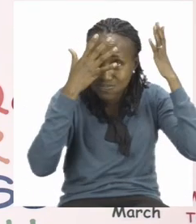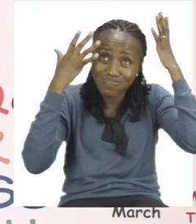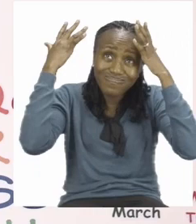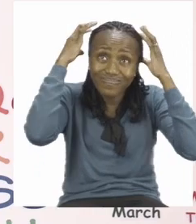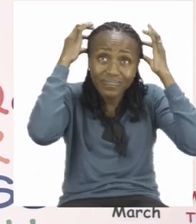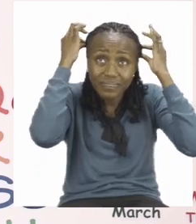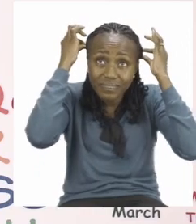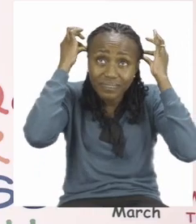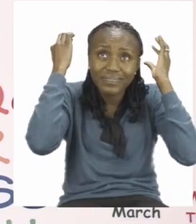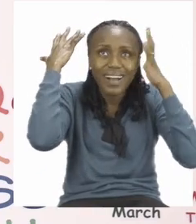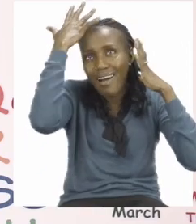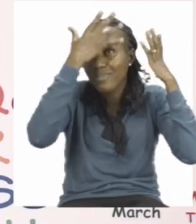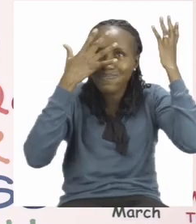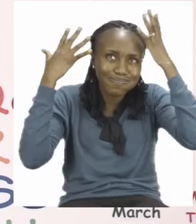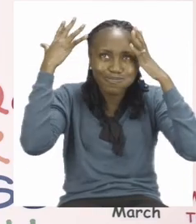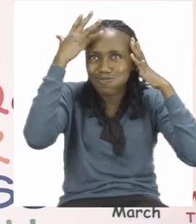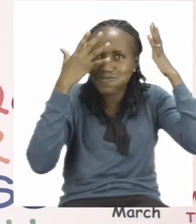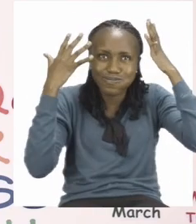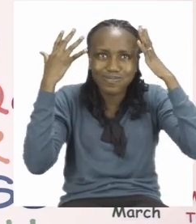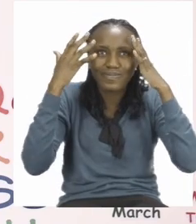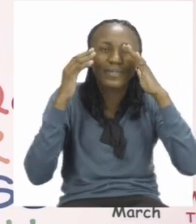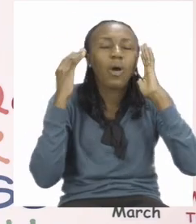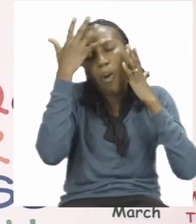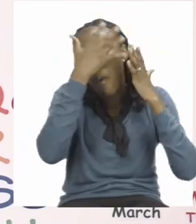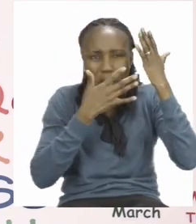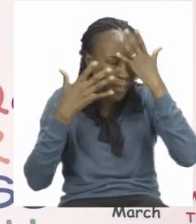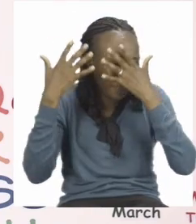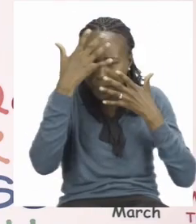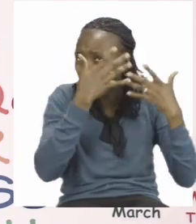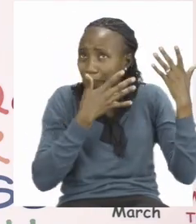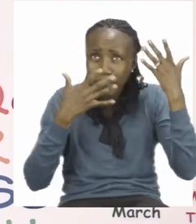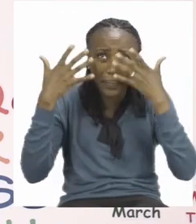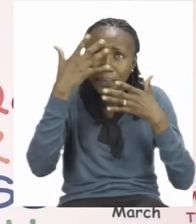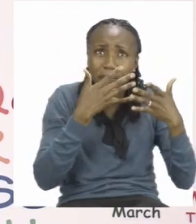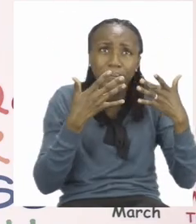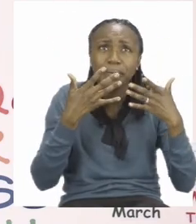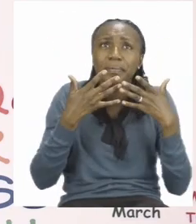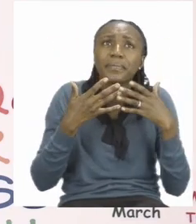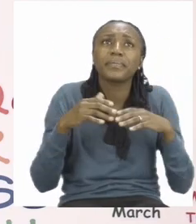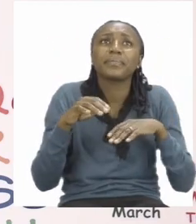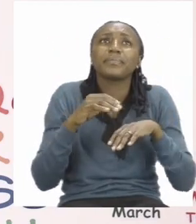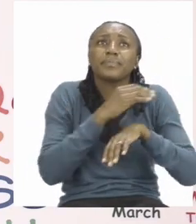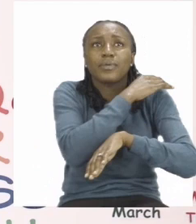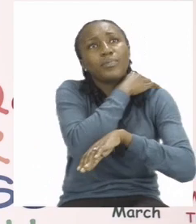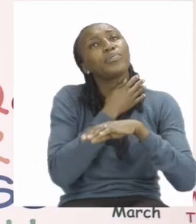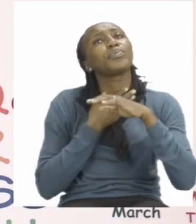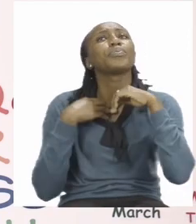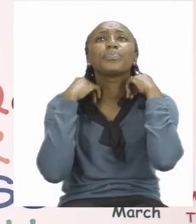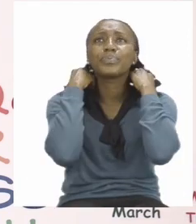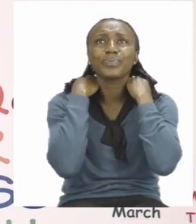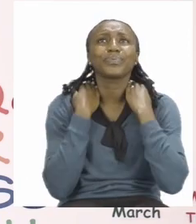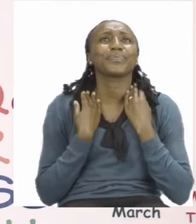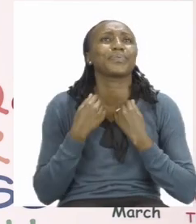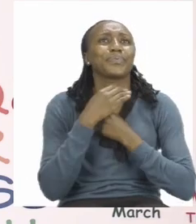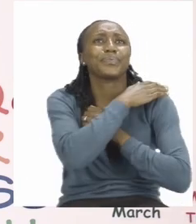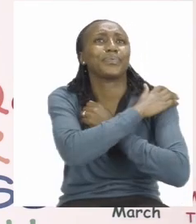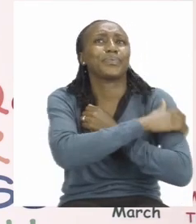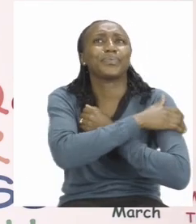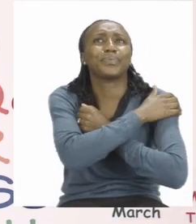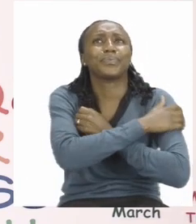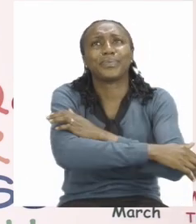hair. Very good. Our face. Good job. Let's move down to our neck,